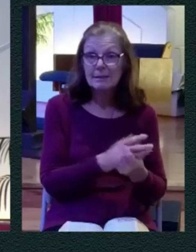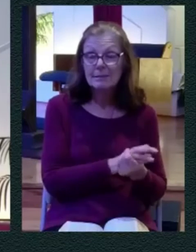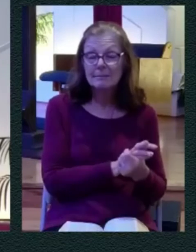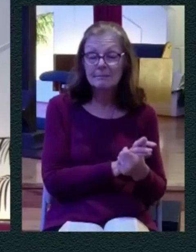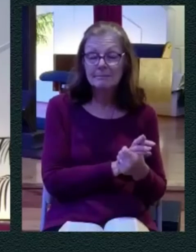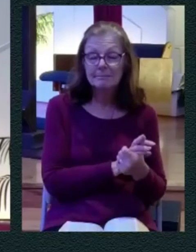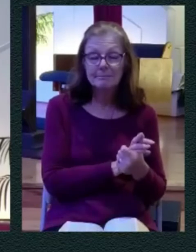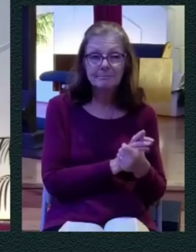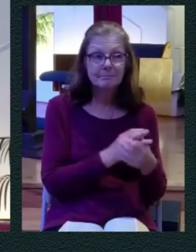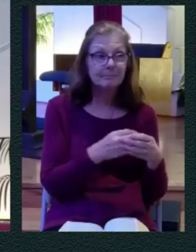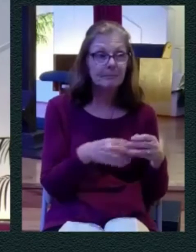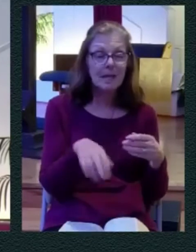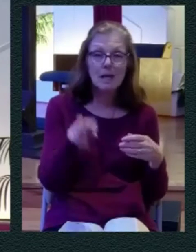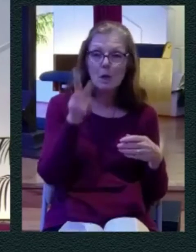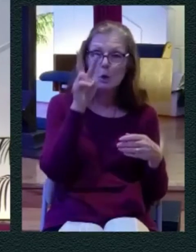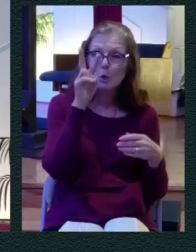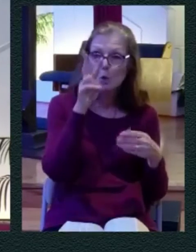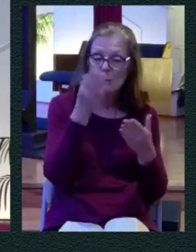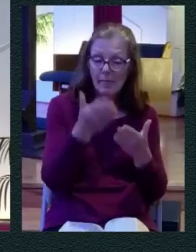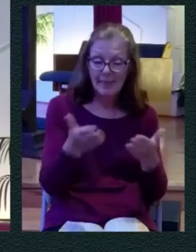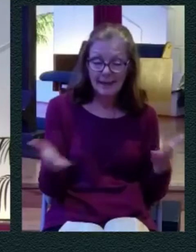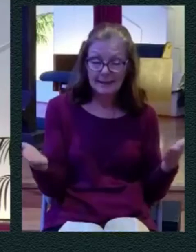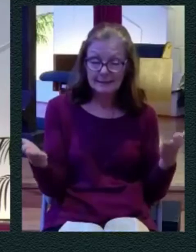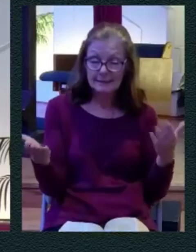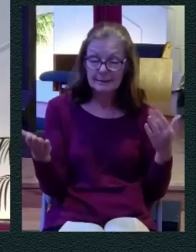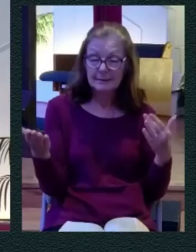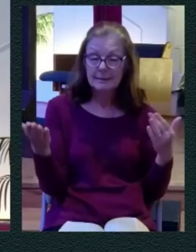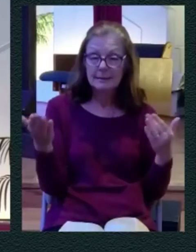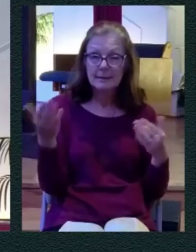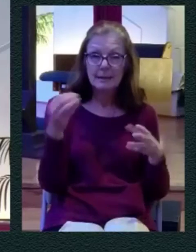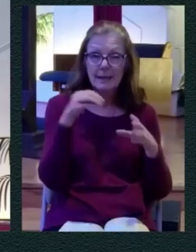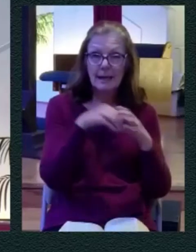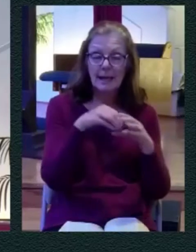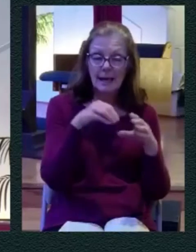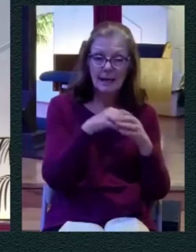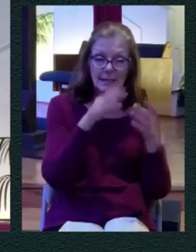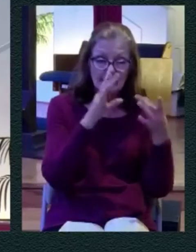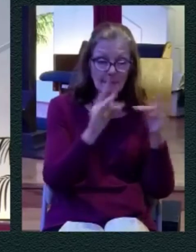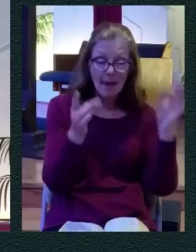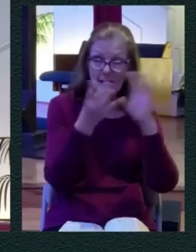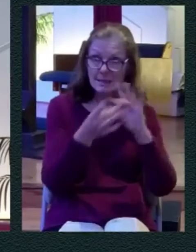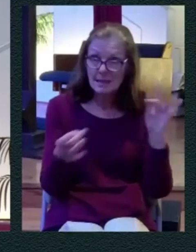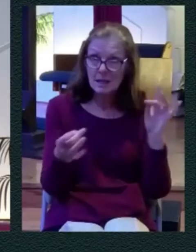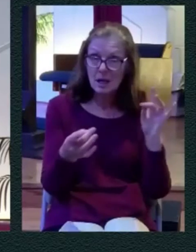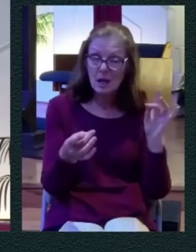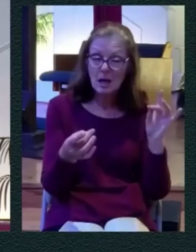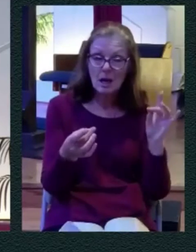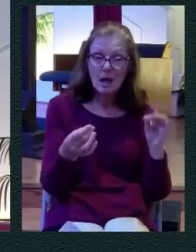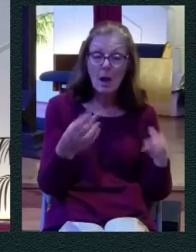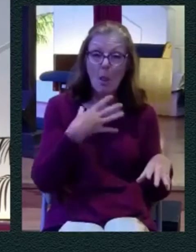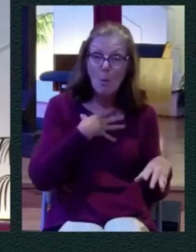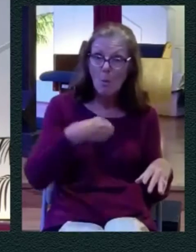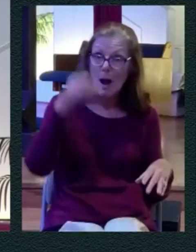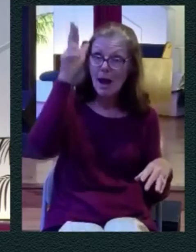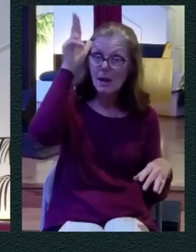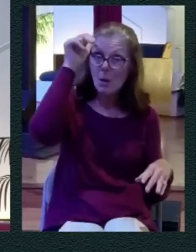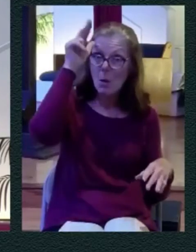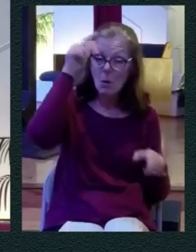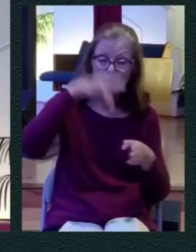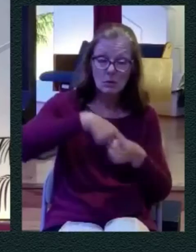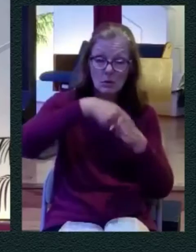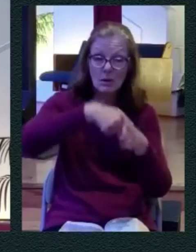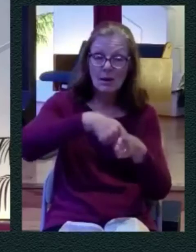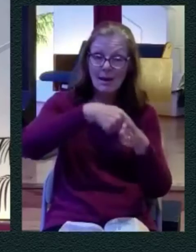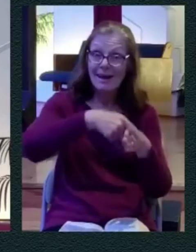So there's two things in this passage. We usually only talk about the white horse riding, the gospel.